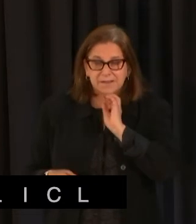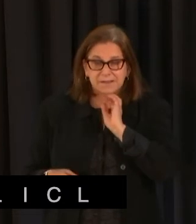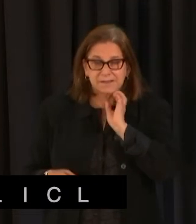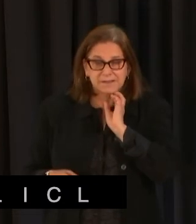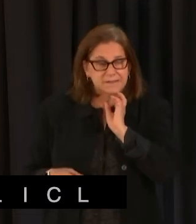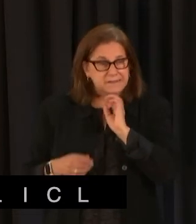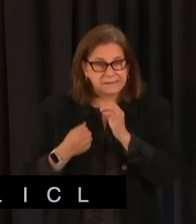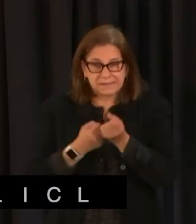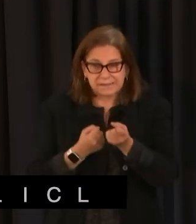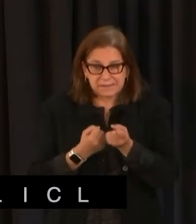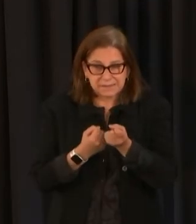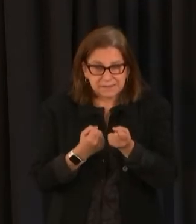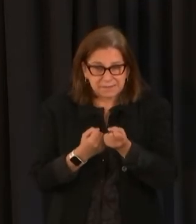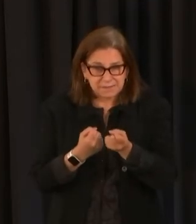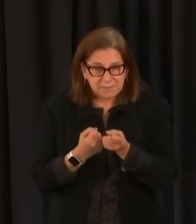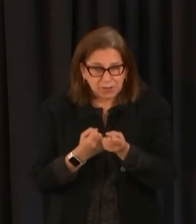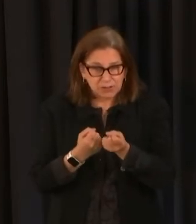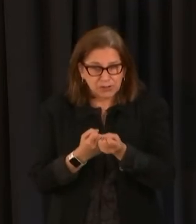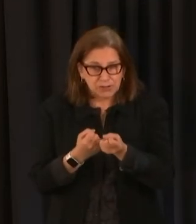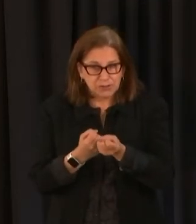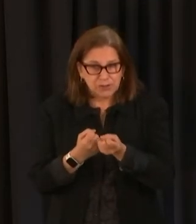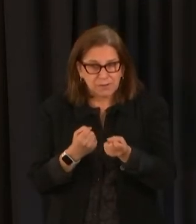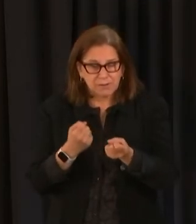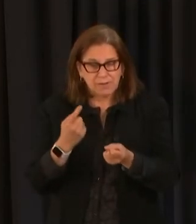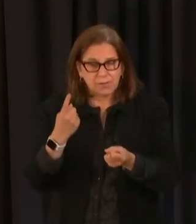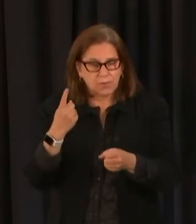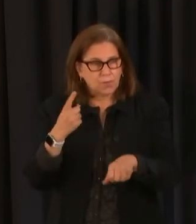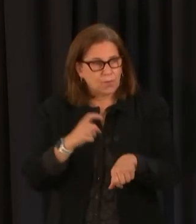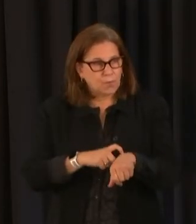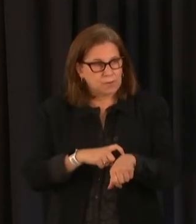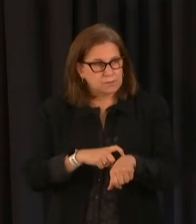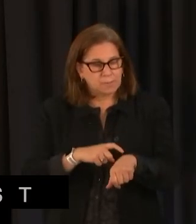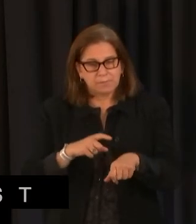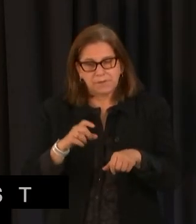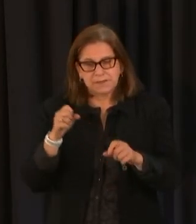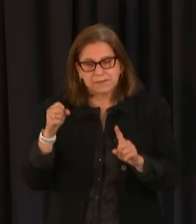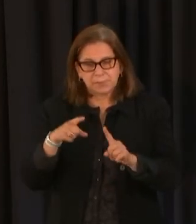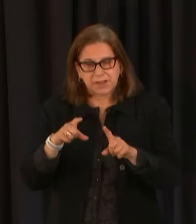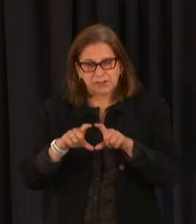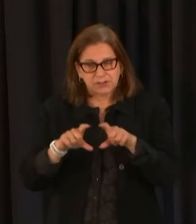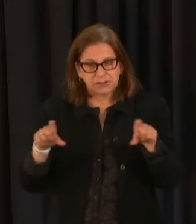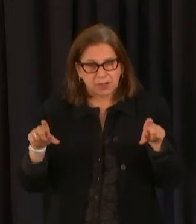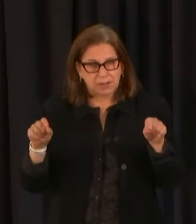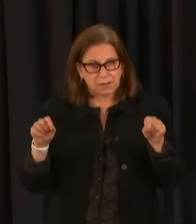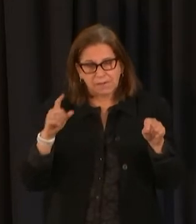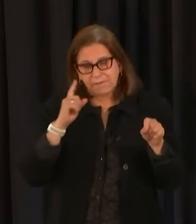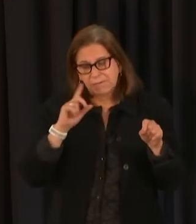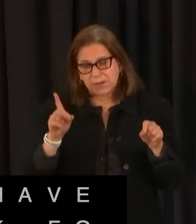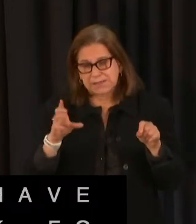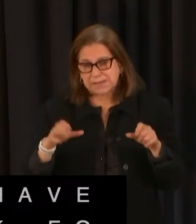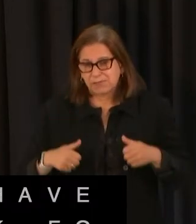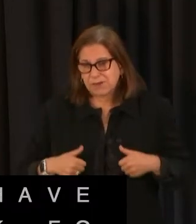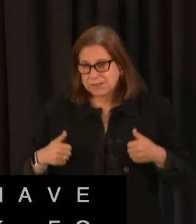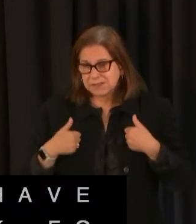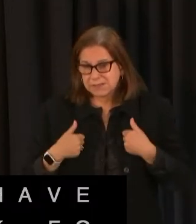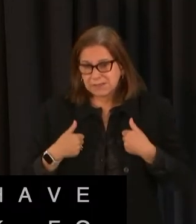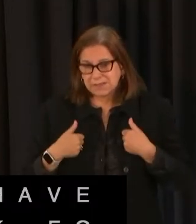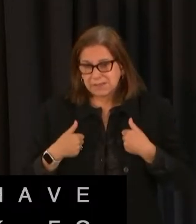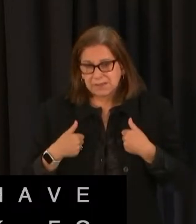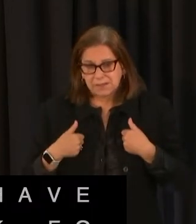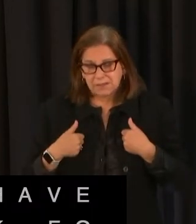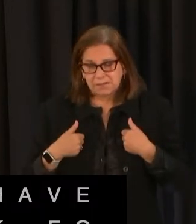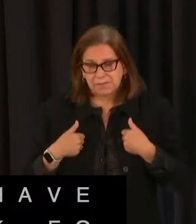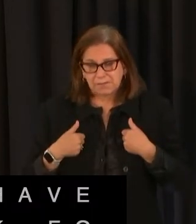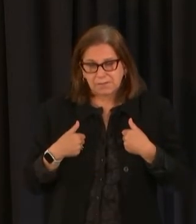sponsoring legislation that'll have a one-time stimulus check for district residents. She says she's just considering it. She didn't